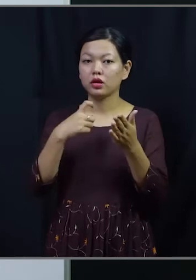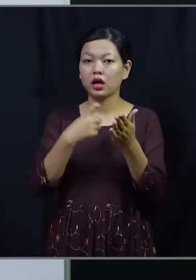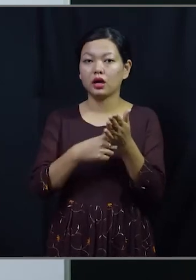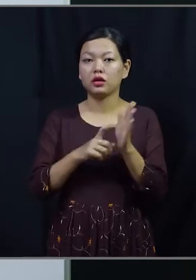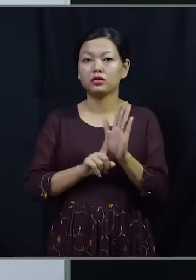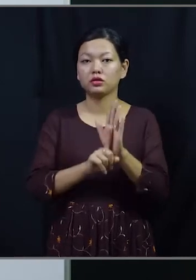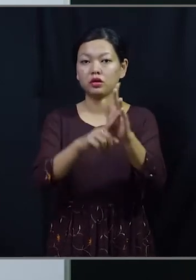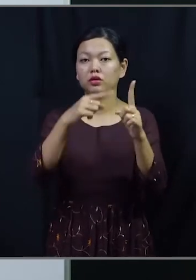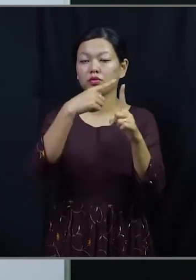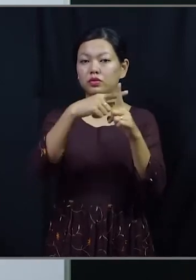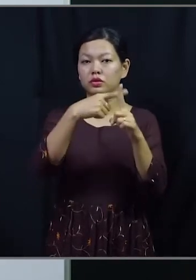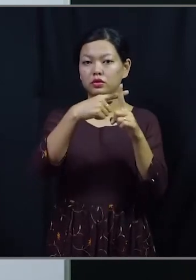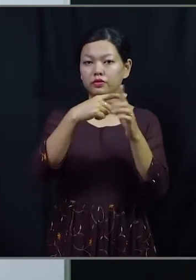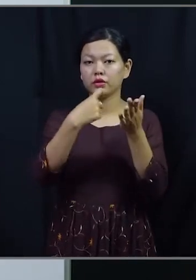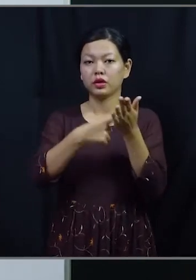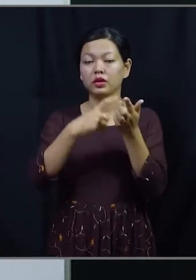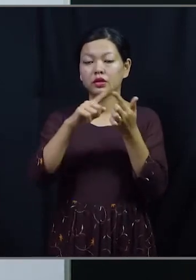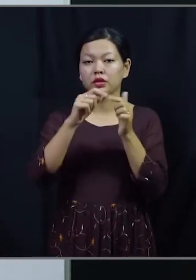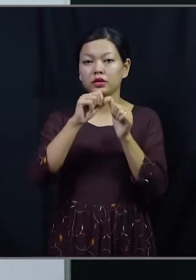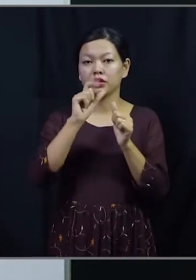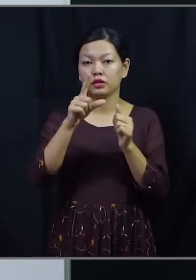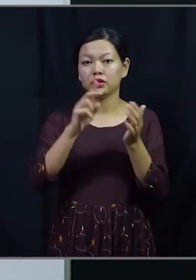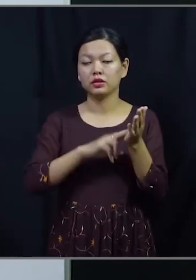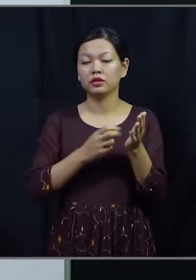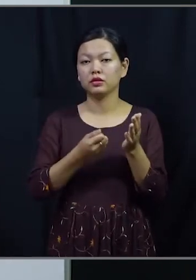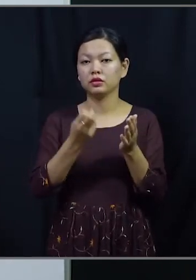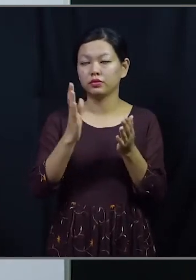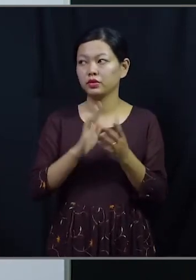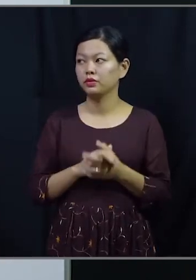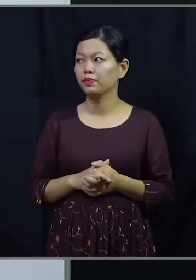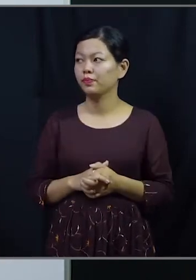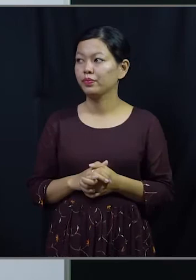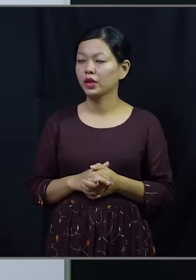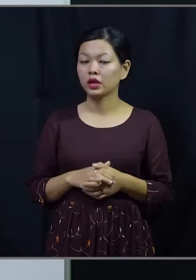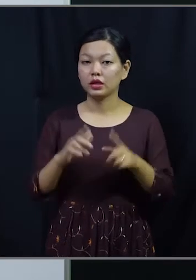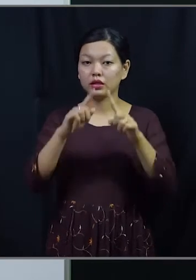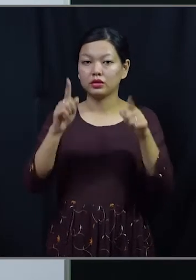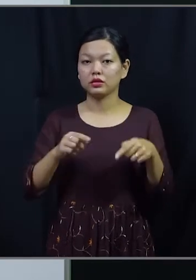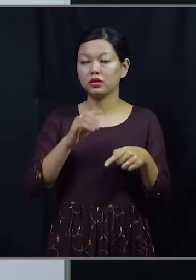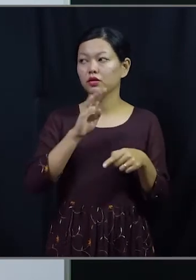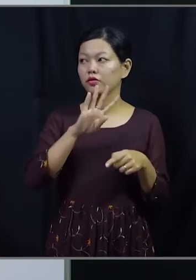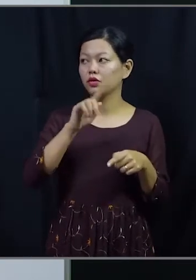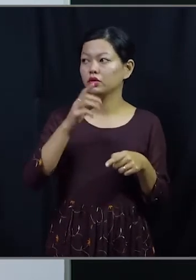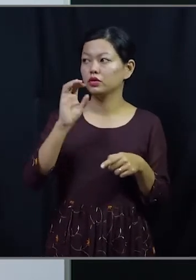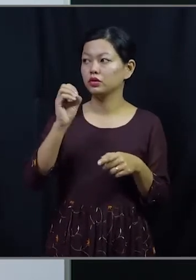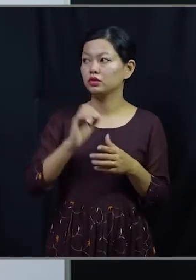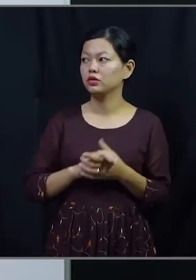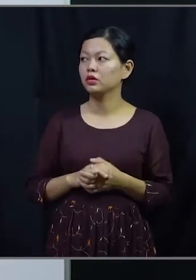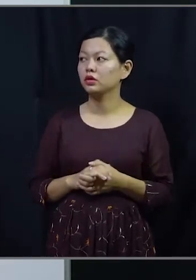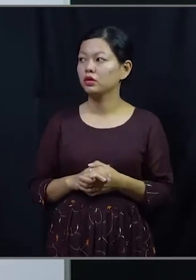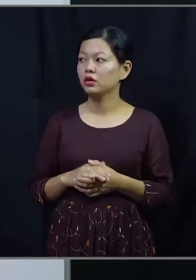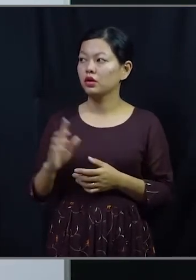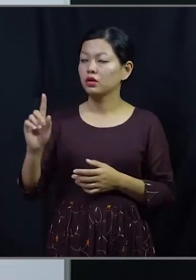numbers to the interval 4 comma infinity, that is greater than or equal to 4, given by fx equal to x squared plus